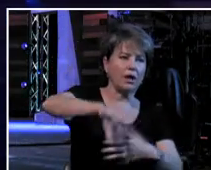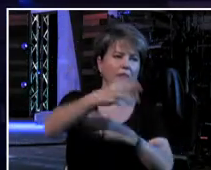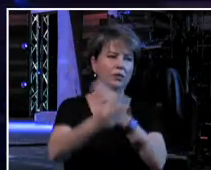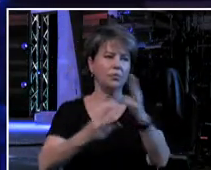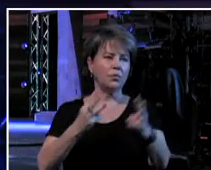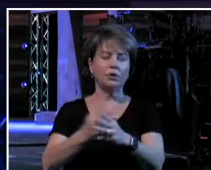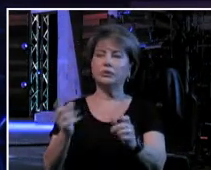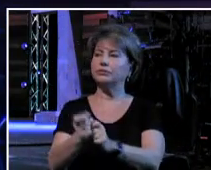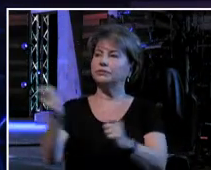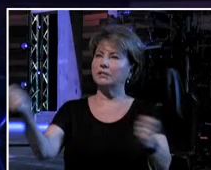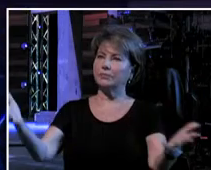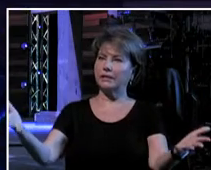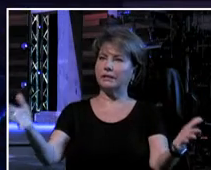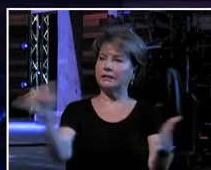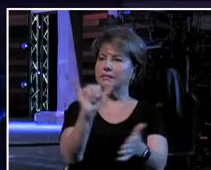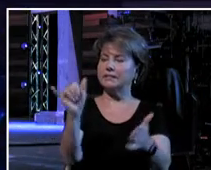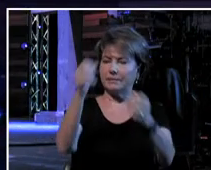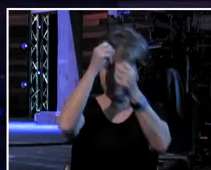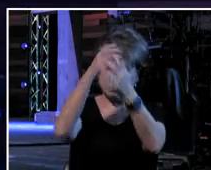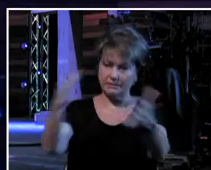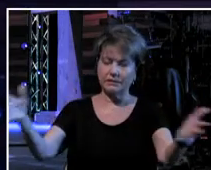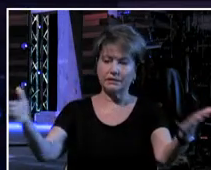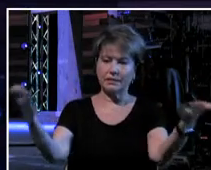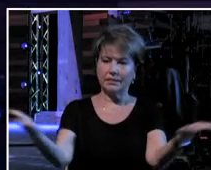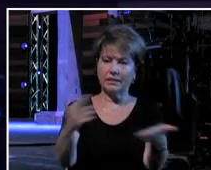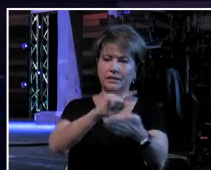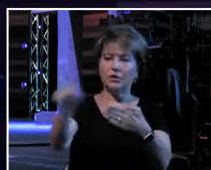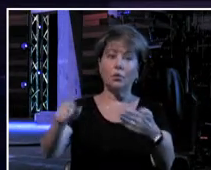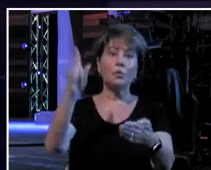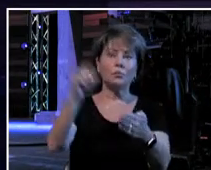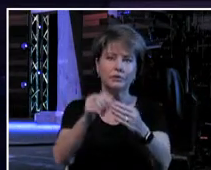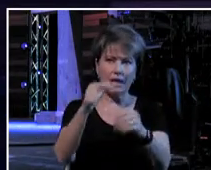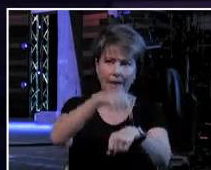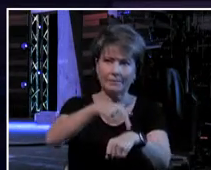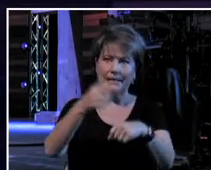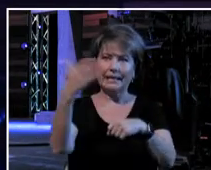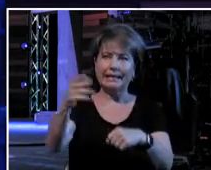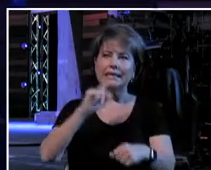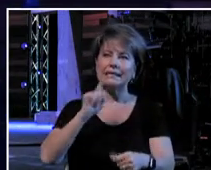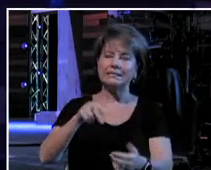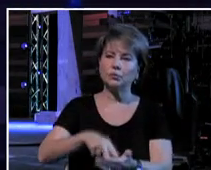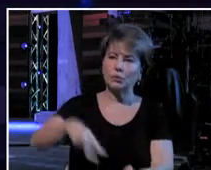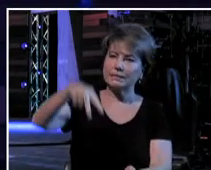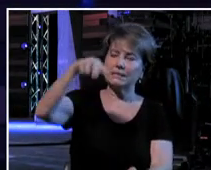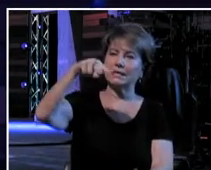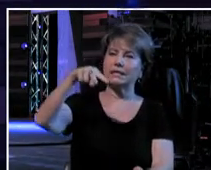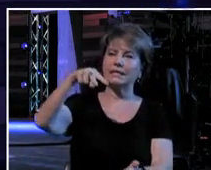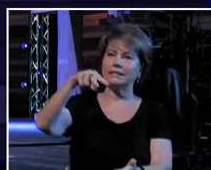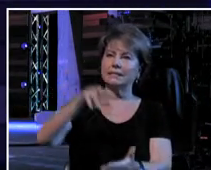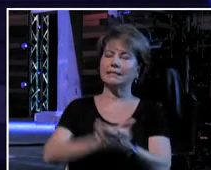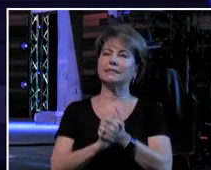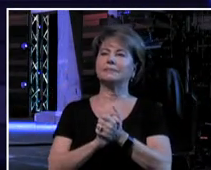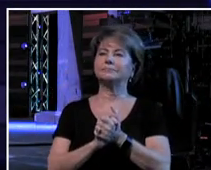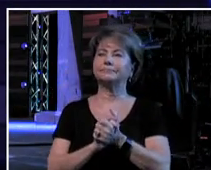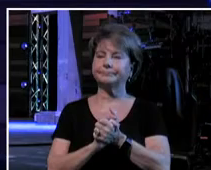are celebrating this same message this weekend. So let's do it one more time. He is risen.